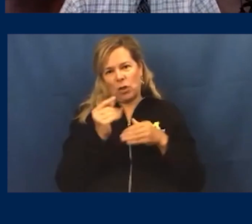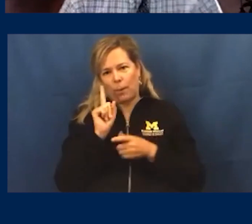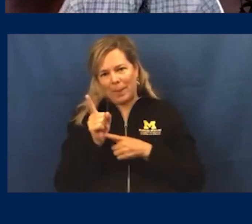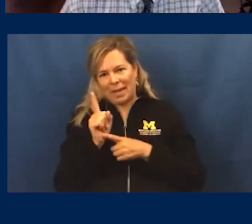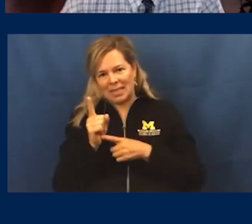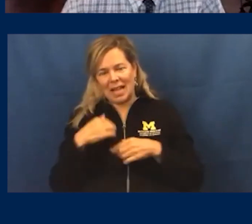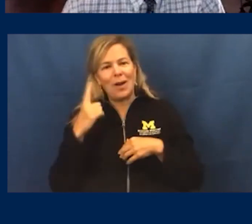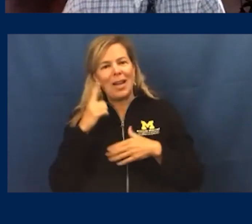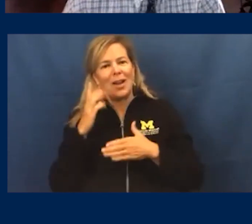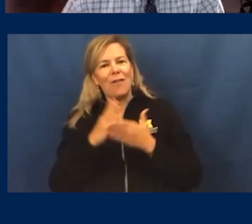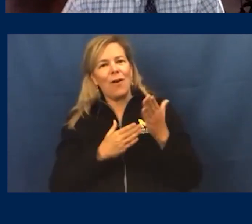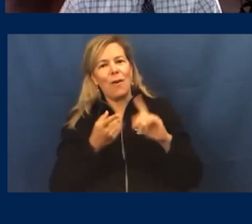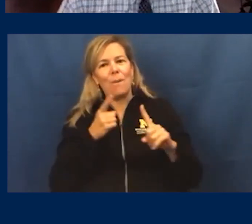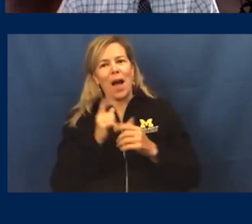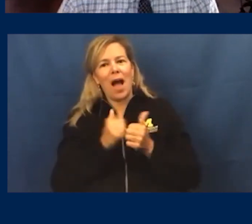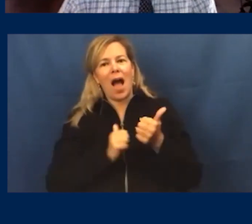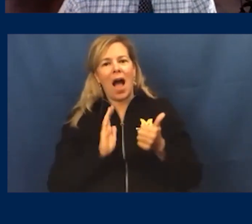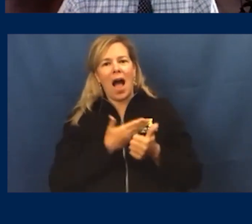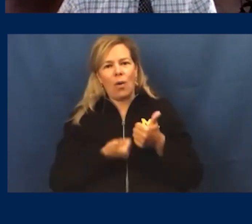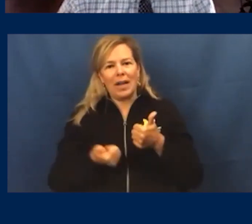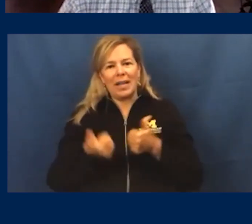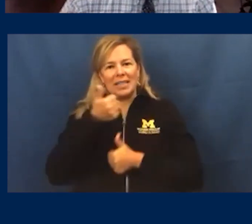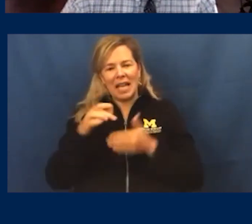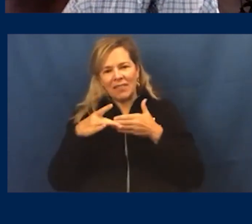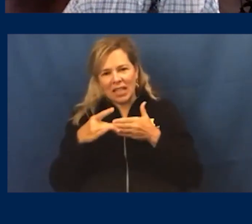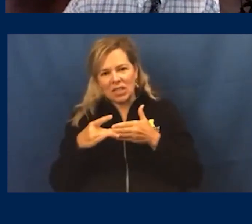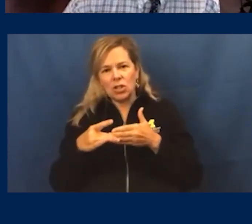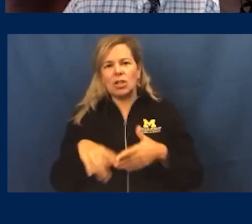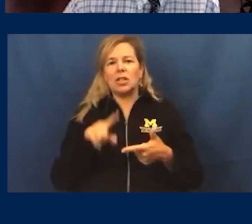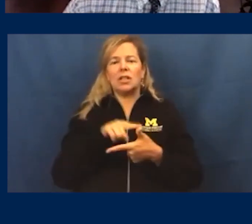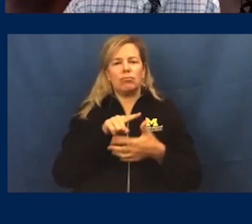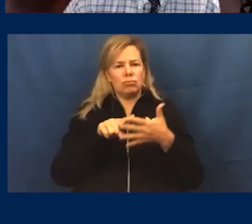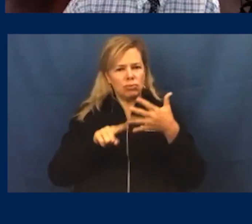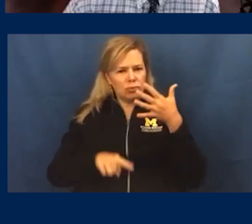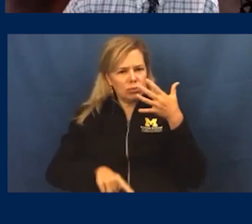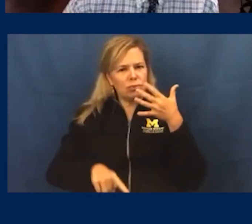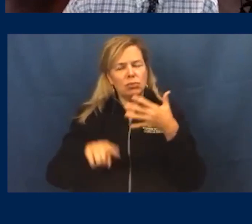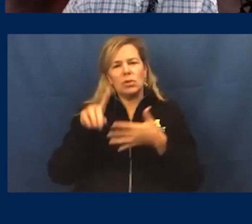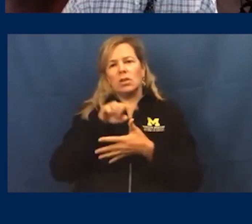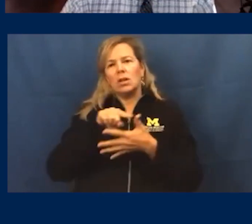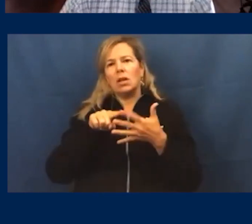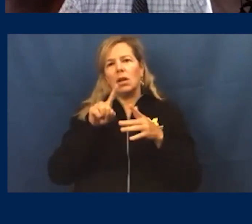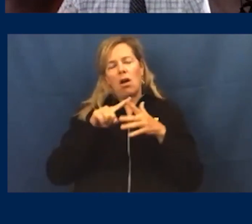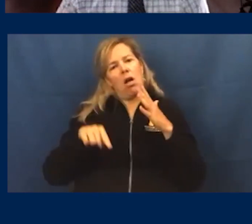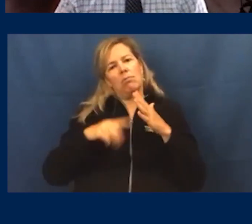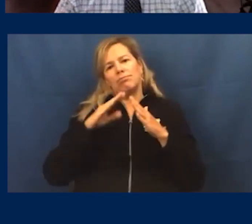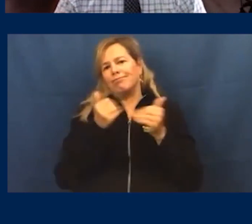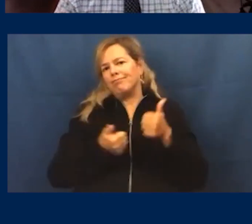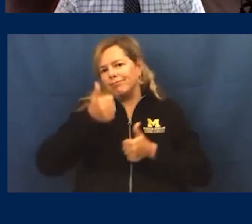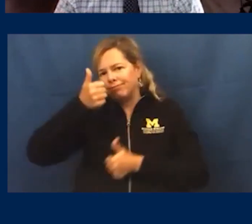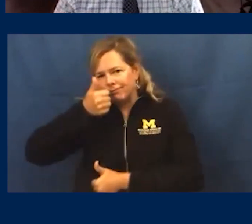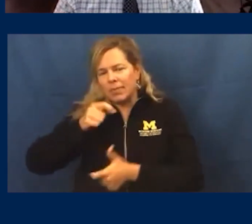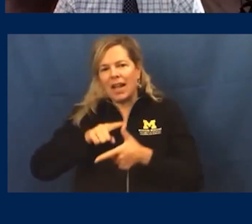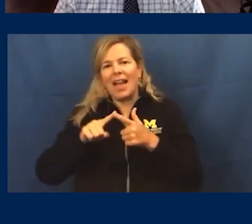our executive leadership, Dr. Marshall Runge, Dr. David Spollinger, Dr. Carol Bradford, Dr. Stephen Kunkel, Dr. Mike Mulholland, and